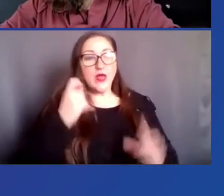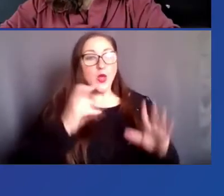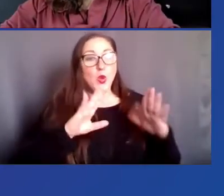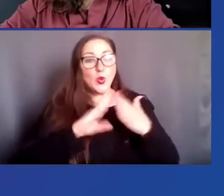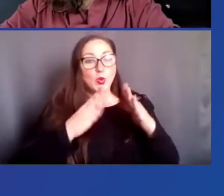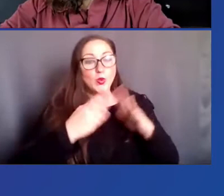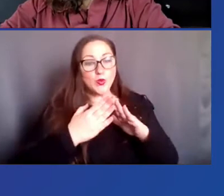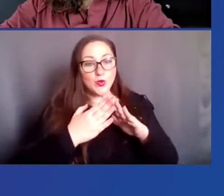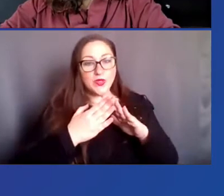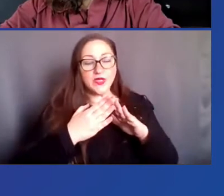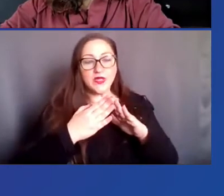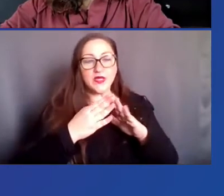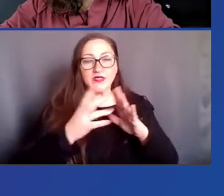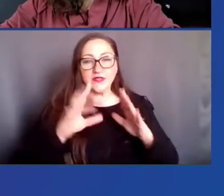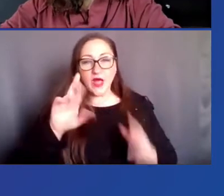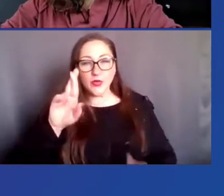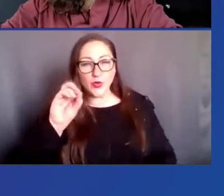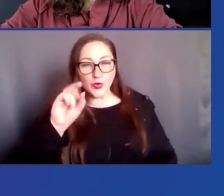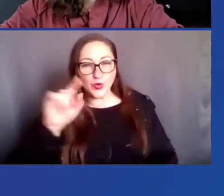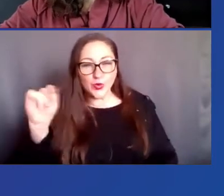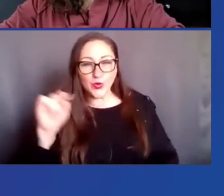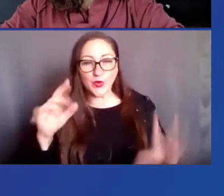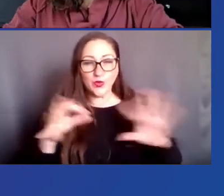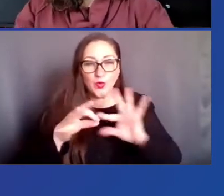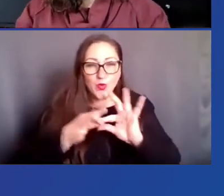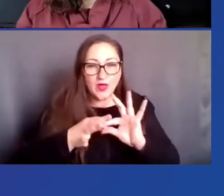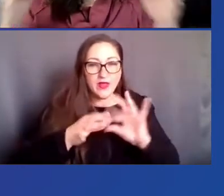both of these kind of questions around metrics, around